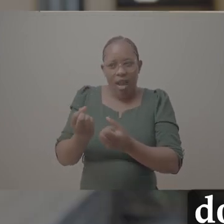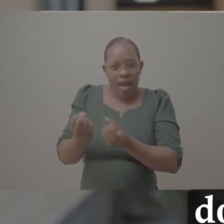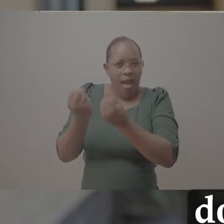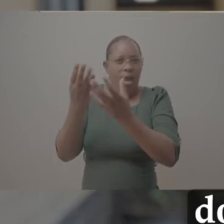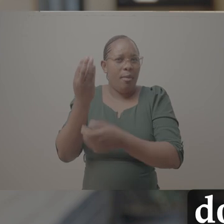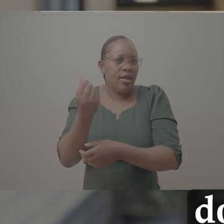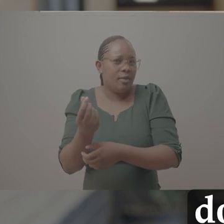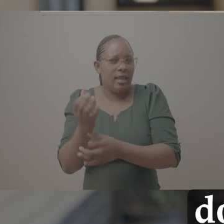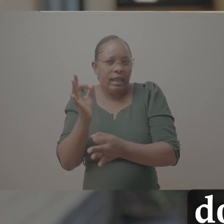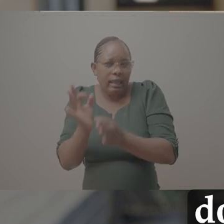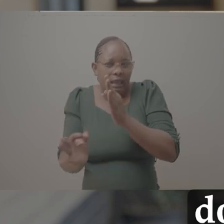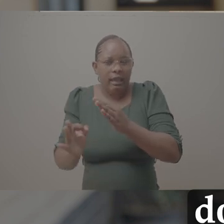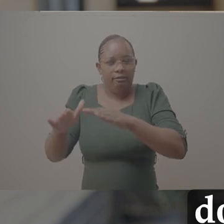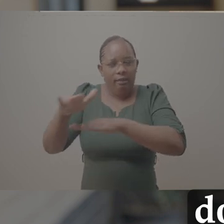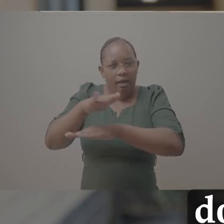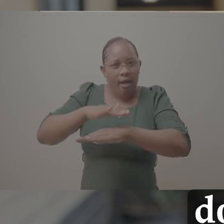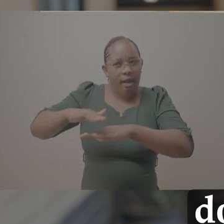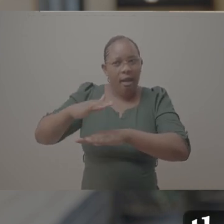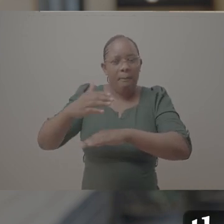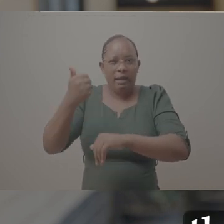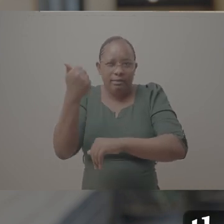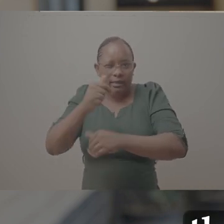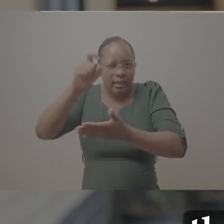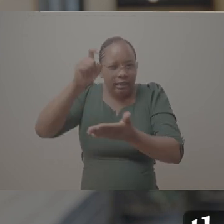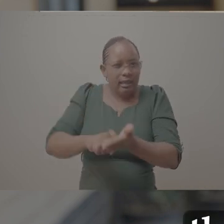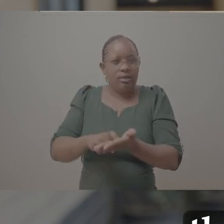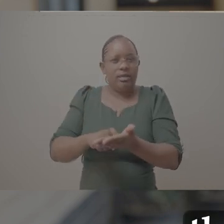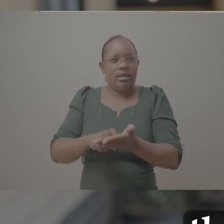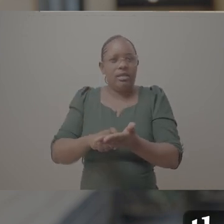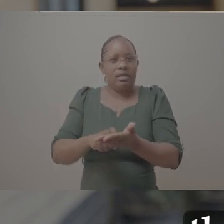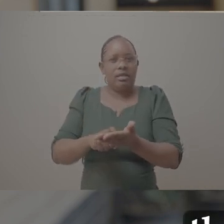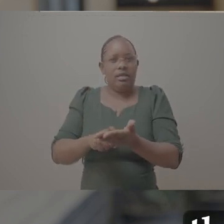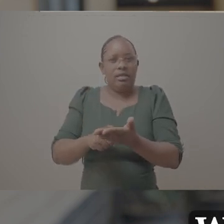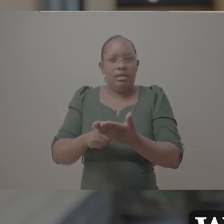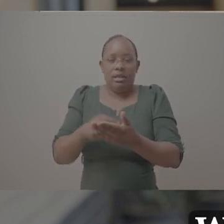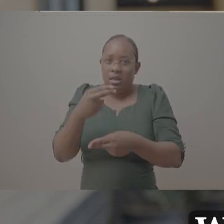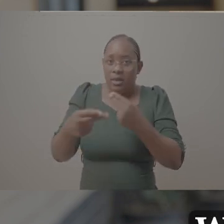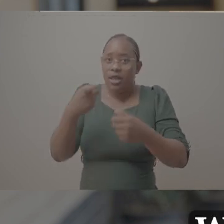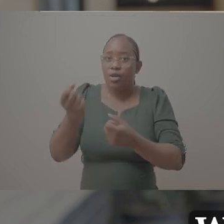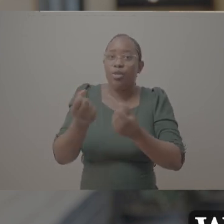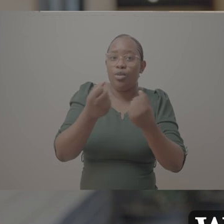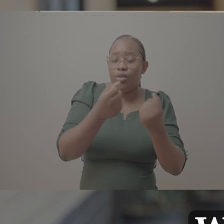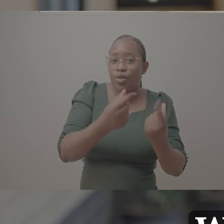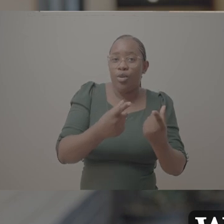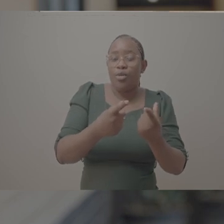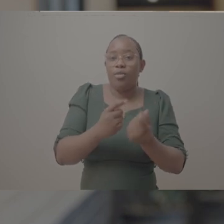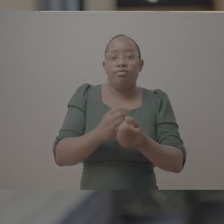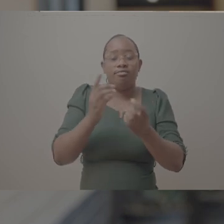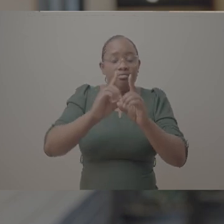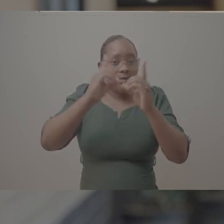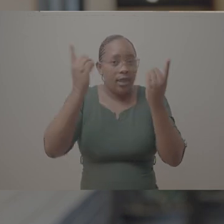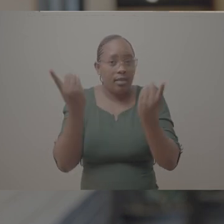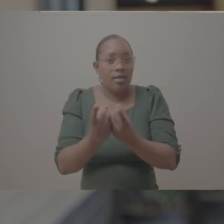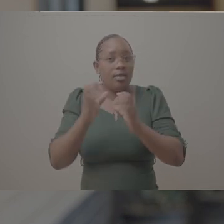depending on the threshold. If it's above the head teacher's threshold, which is 10,000 kwacha, we seek consent from the DEB's office.